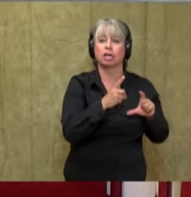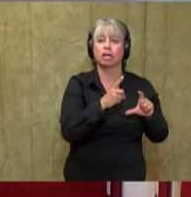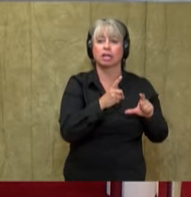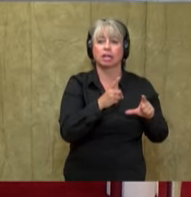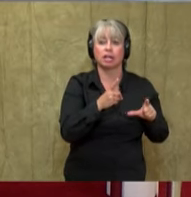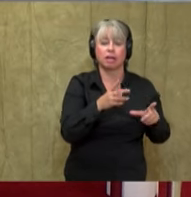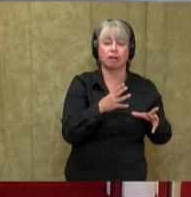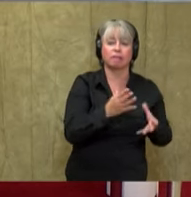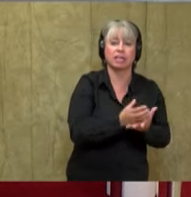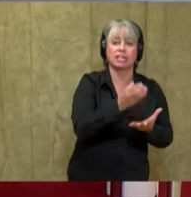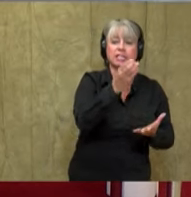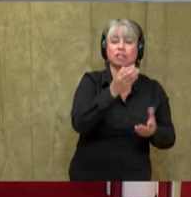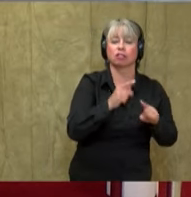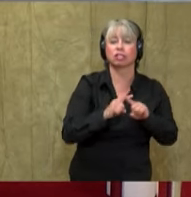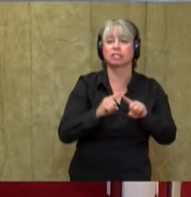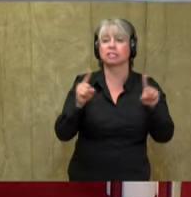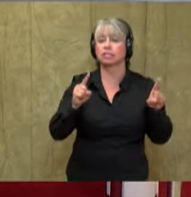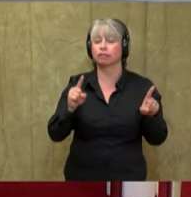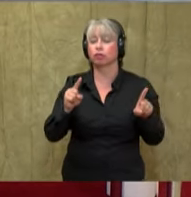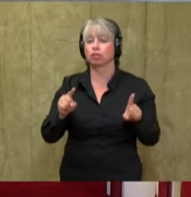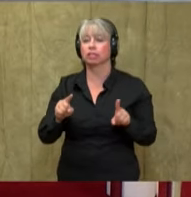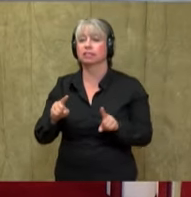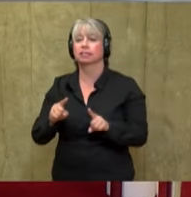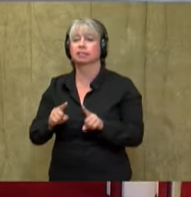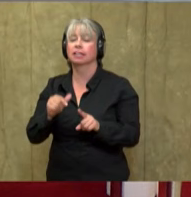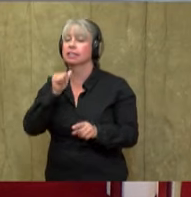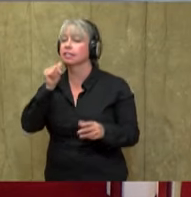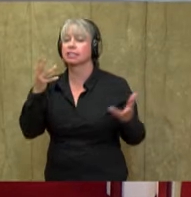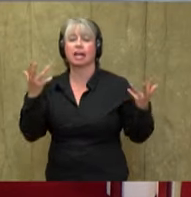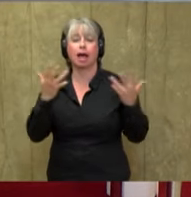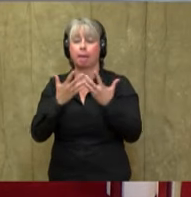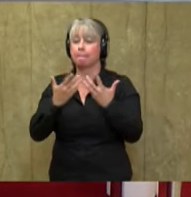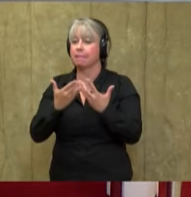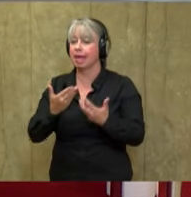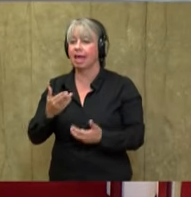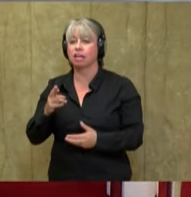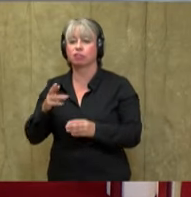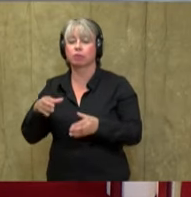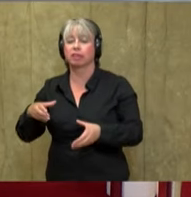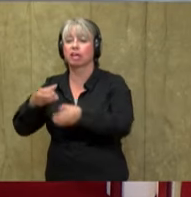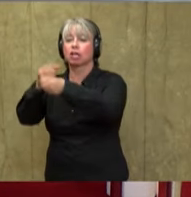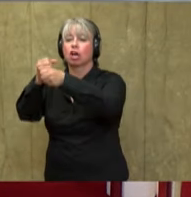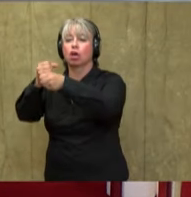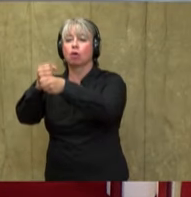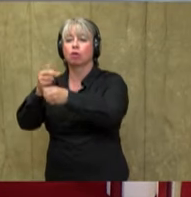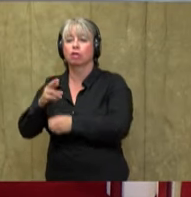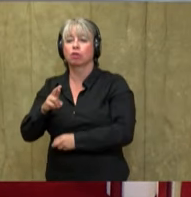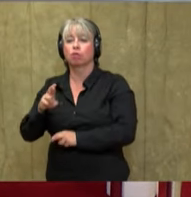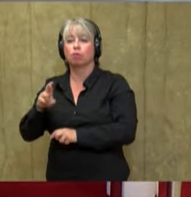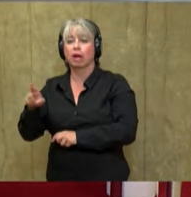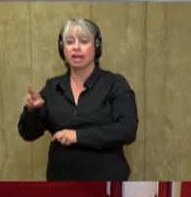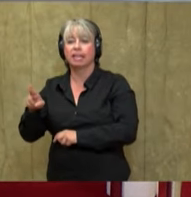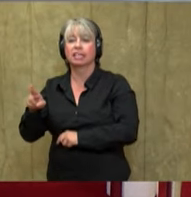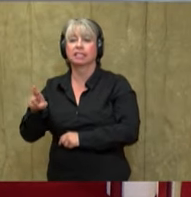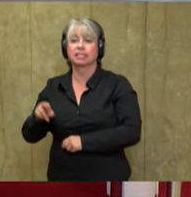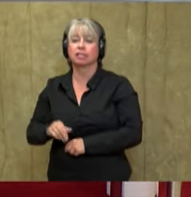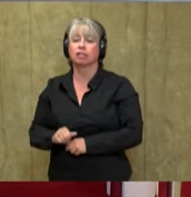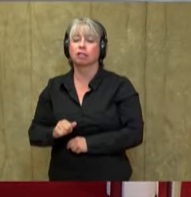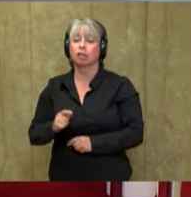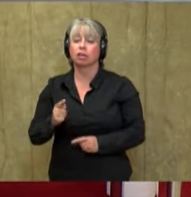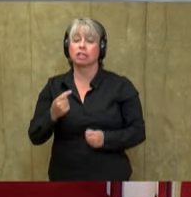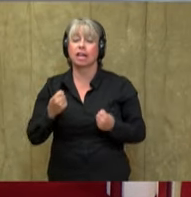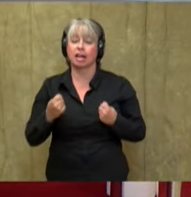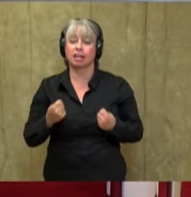cone for that volume to be a third of it. So you'll want to do an experiment. We're going to try not to make a mess